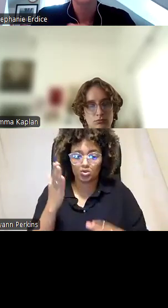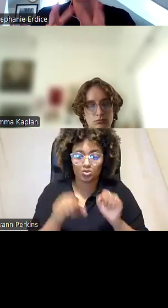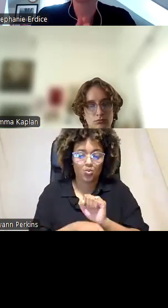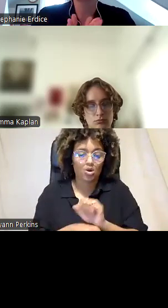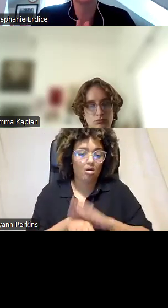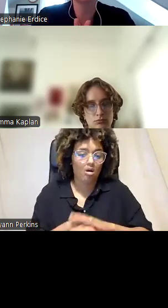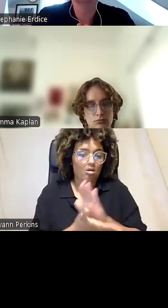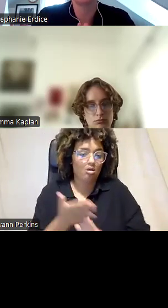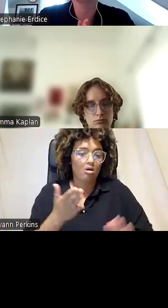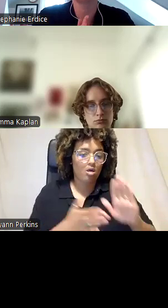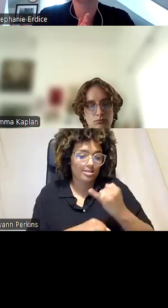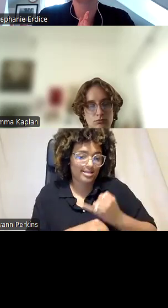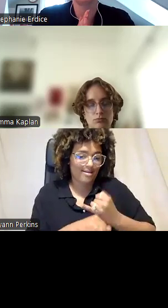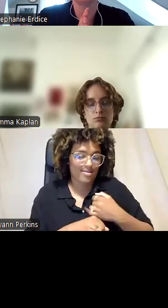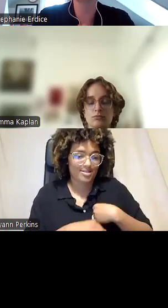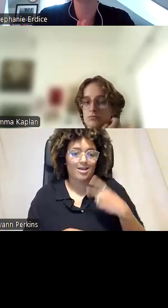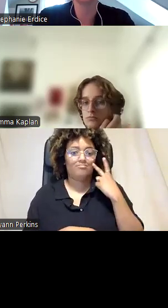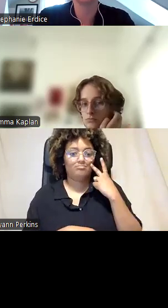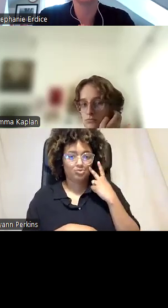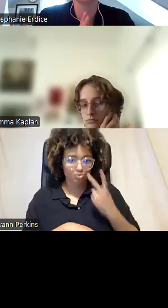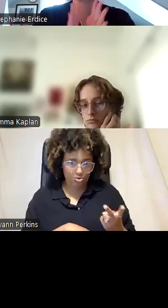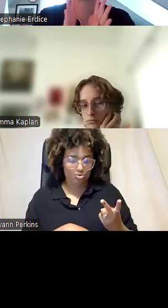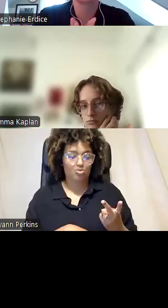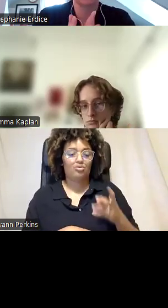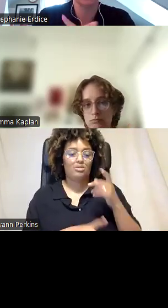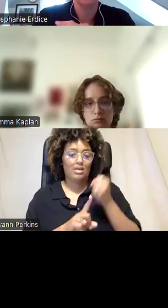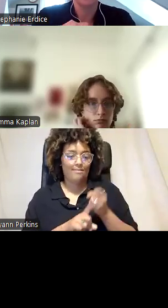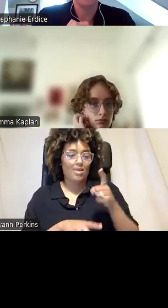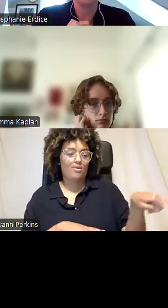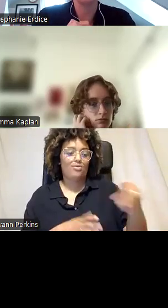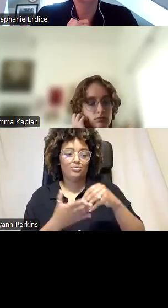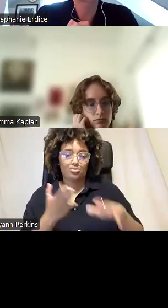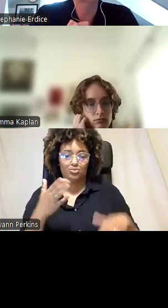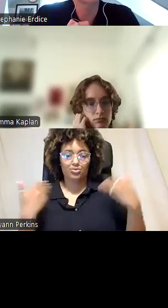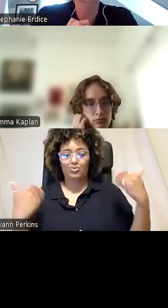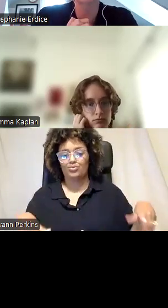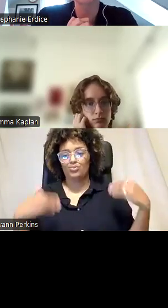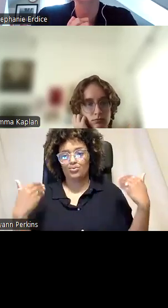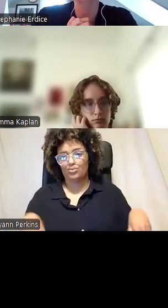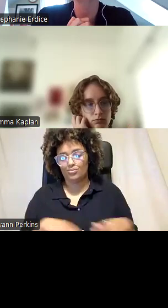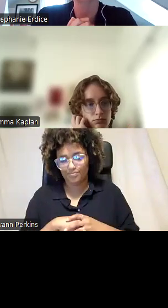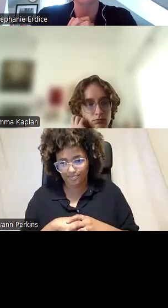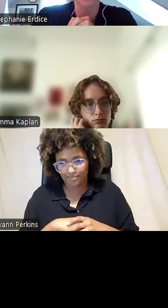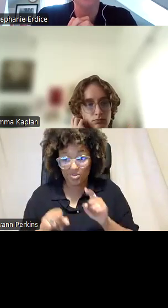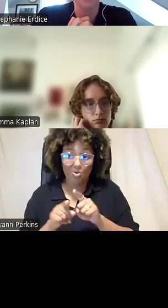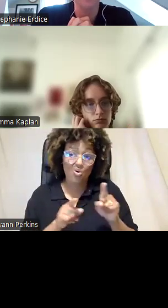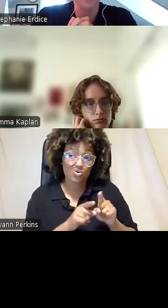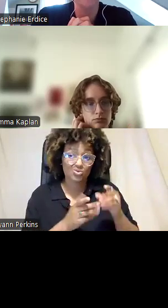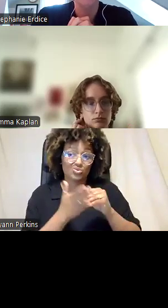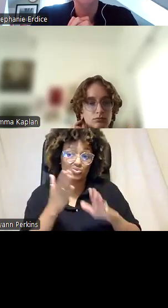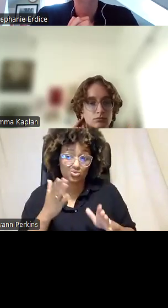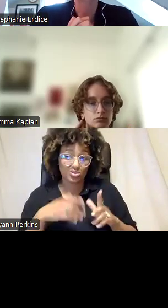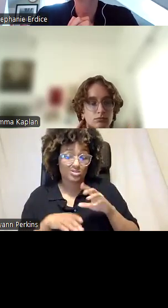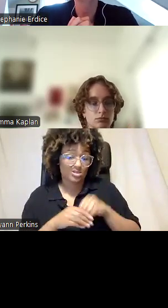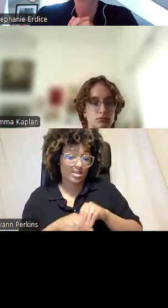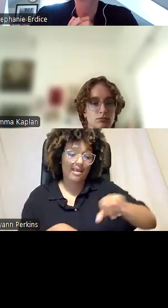campus, and I saw the impact in these students greatly. And this could also impact students in any kind of